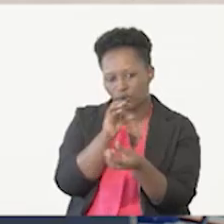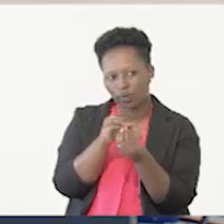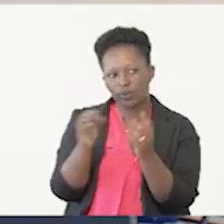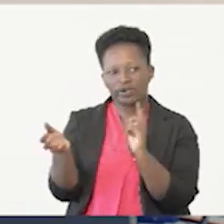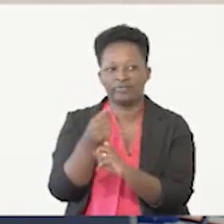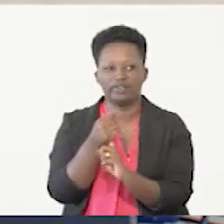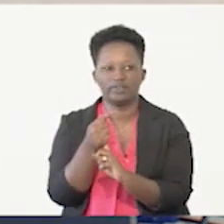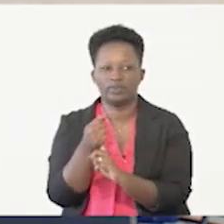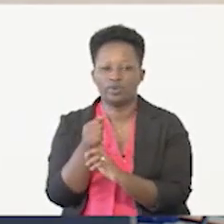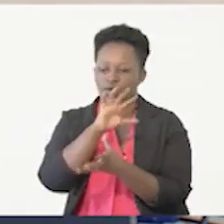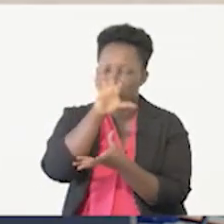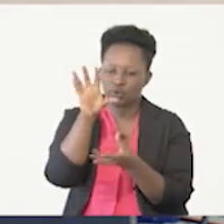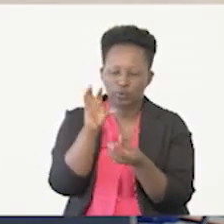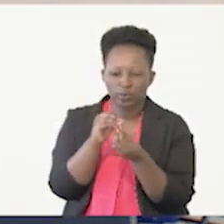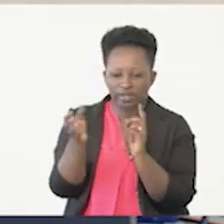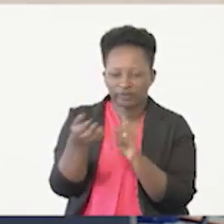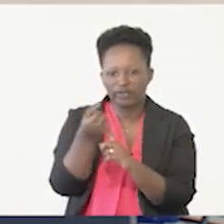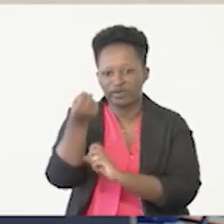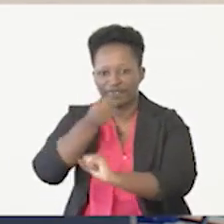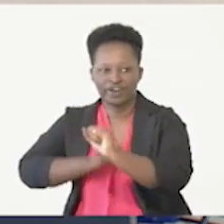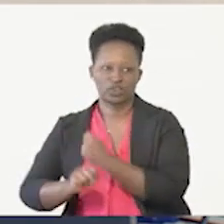The total revenue function